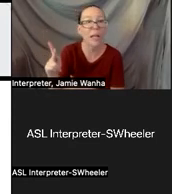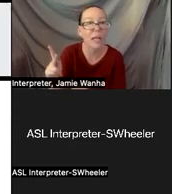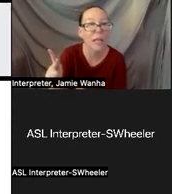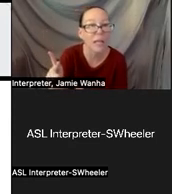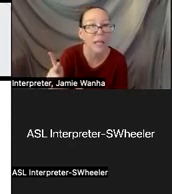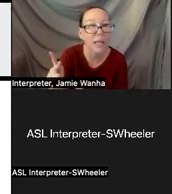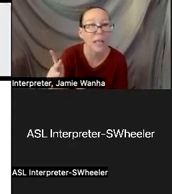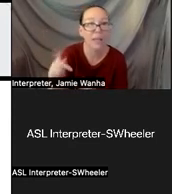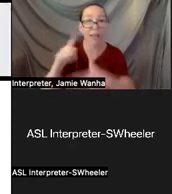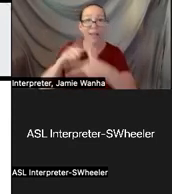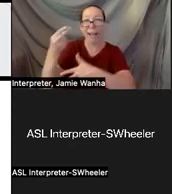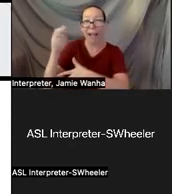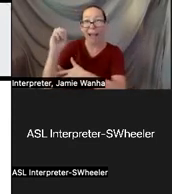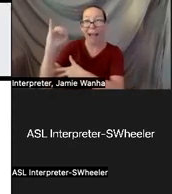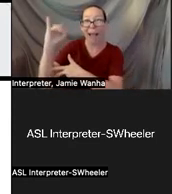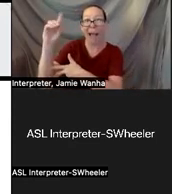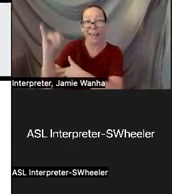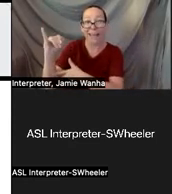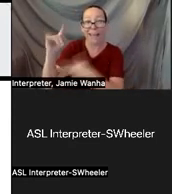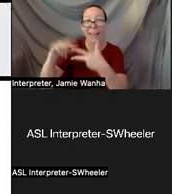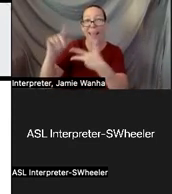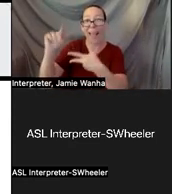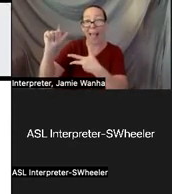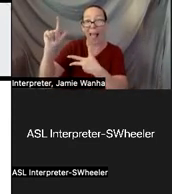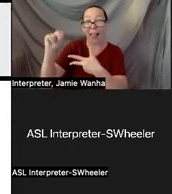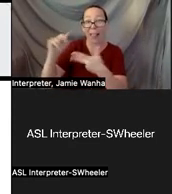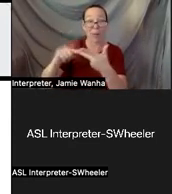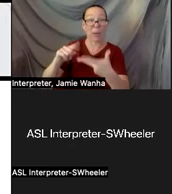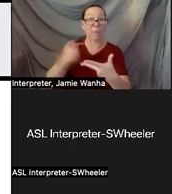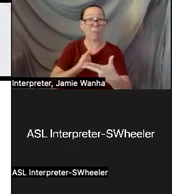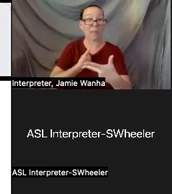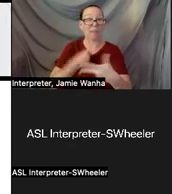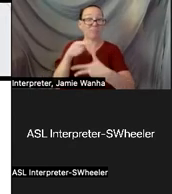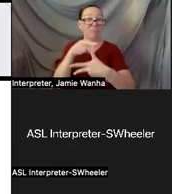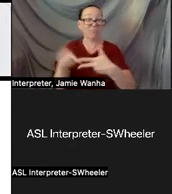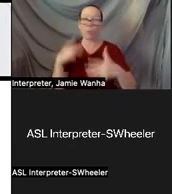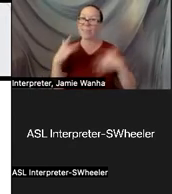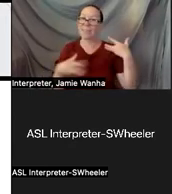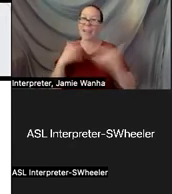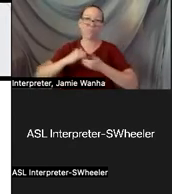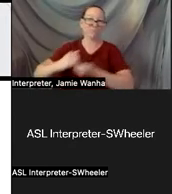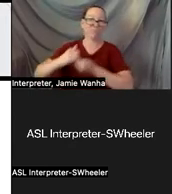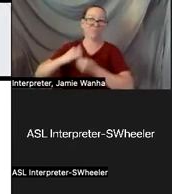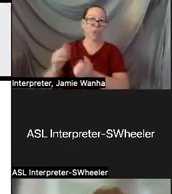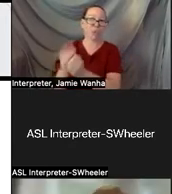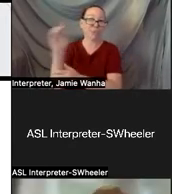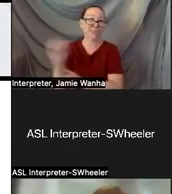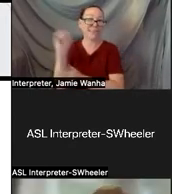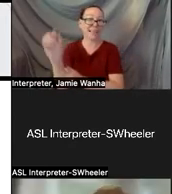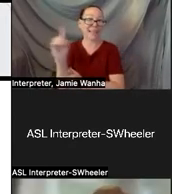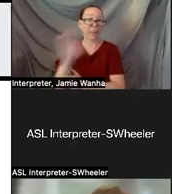and myself are excited to be working with all of our San Diego partners and communities. And so the SoCal